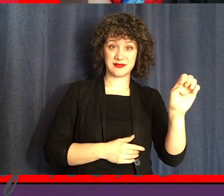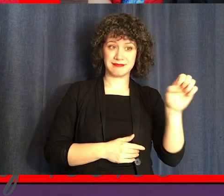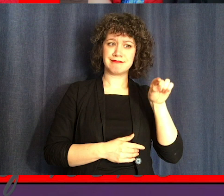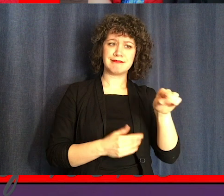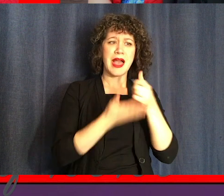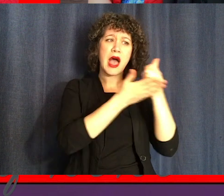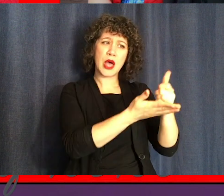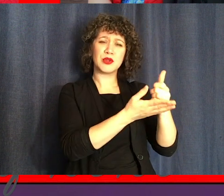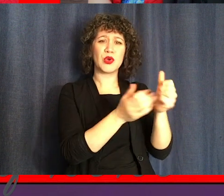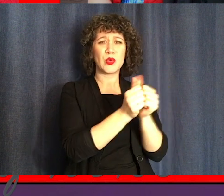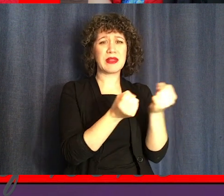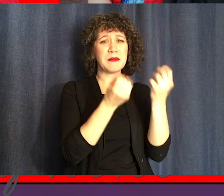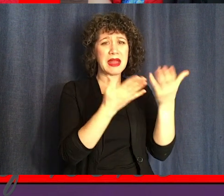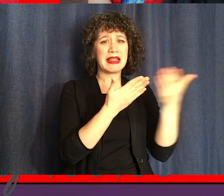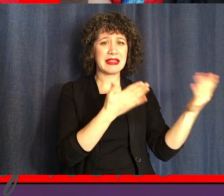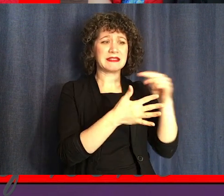is grateful.